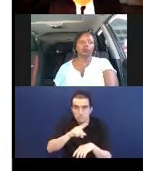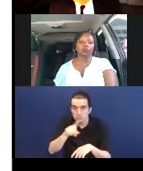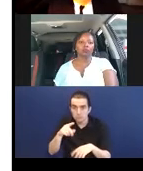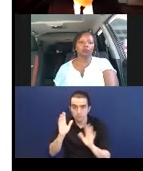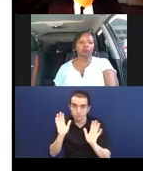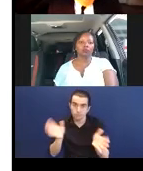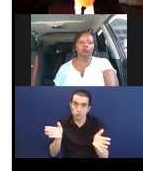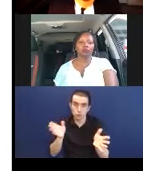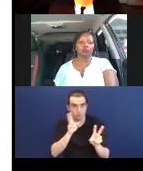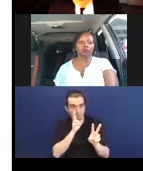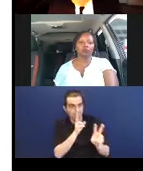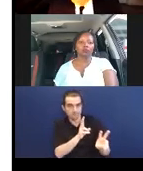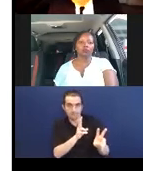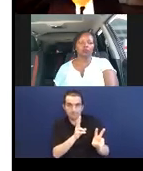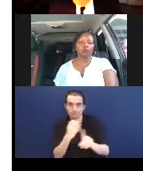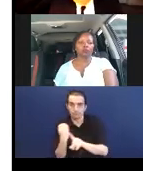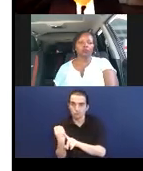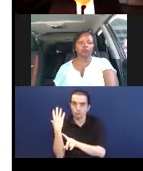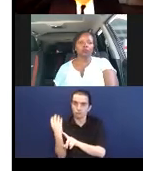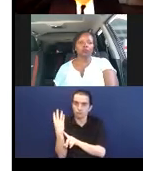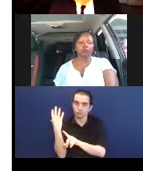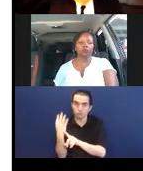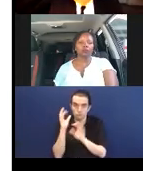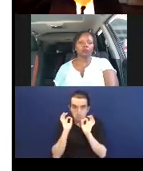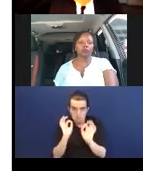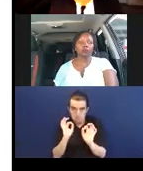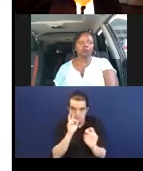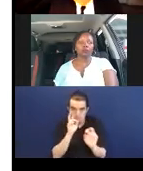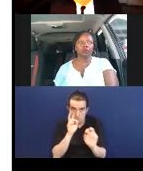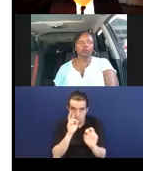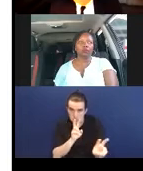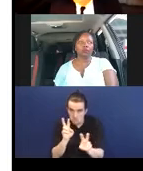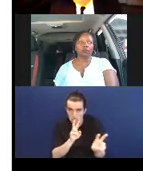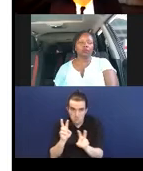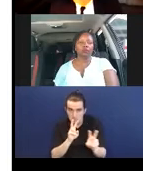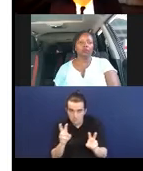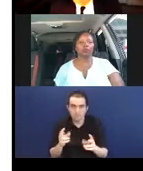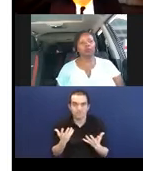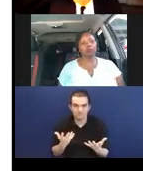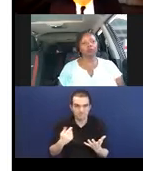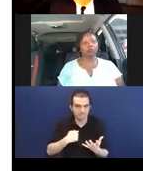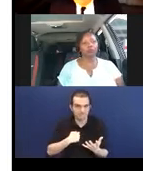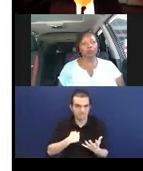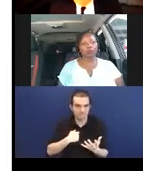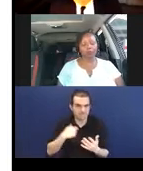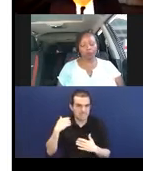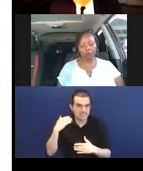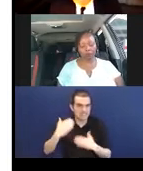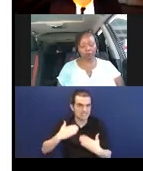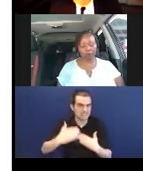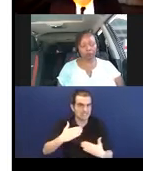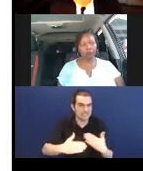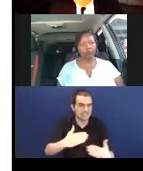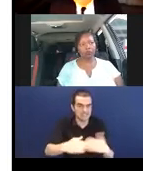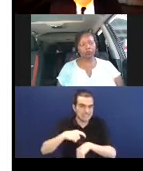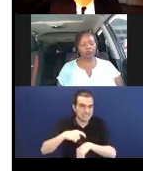particularly on, as you would expect, COVID-19 and the impact of that. But particularly the health side of it,